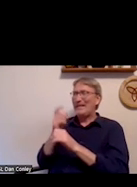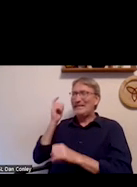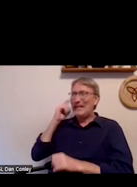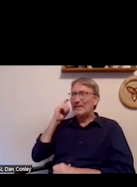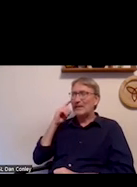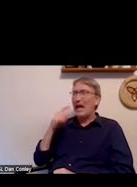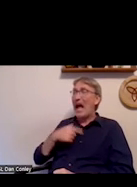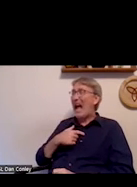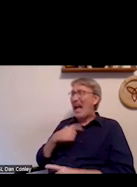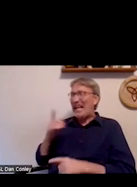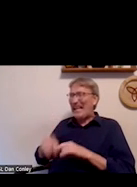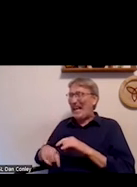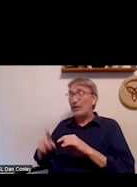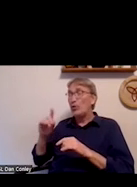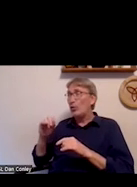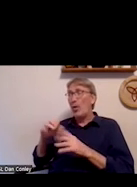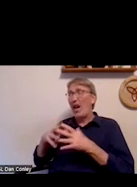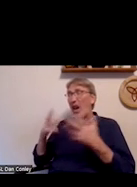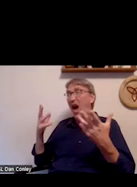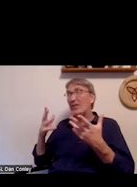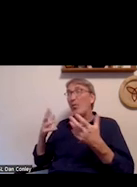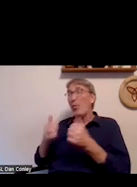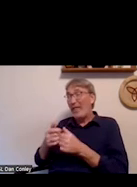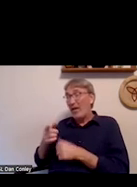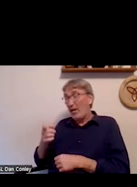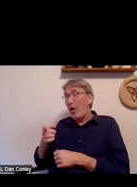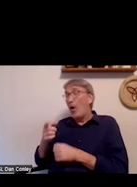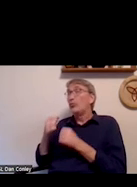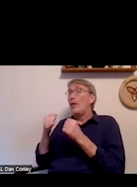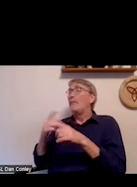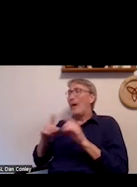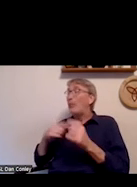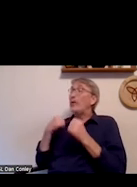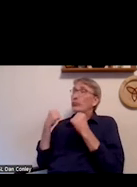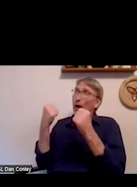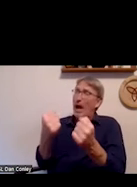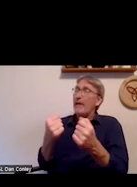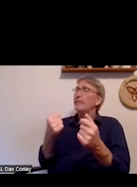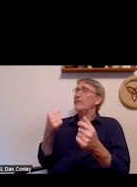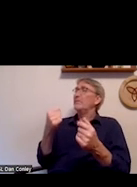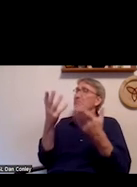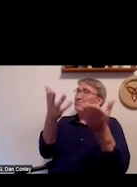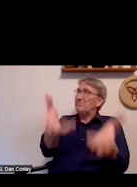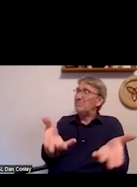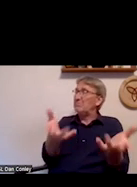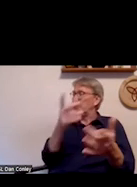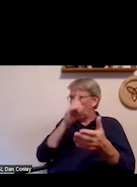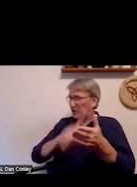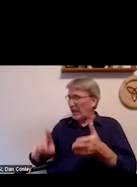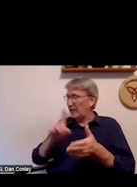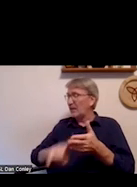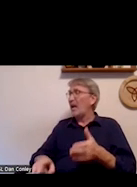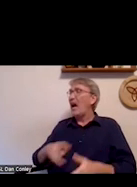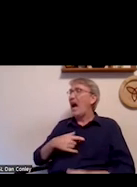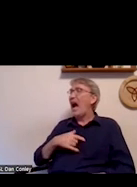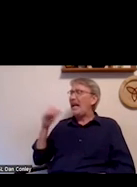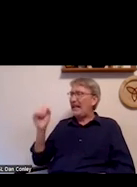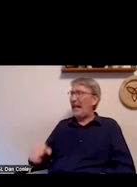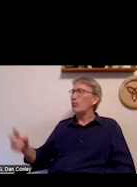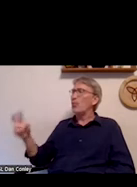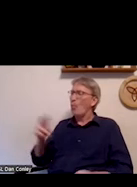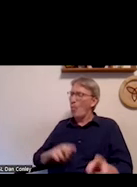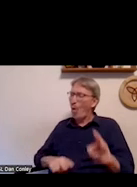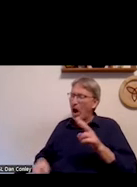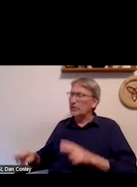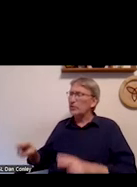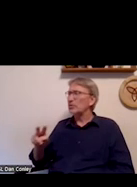do a whole lot for him on the way down to the hospital. That. We're going to get him down there. They can check him out, see what they want to do from that. But yeah, we can be back there with him, and we can make